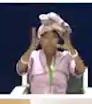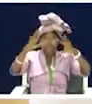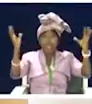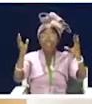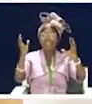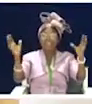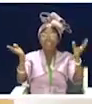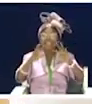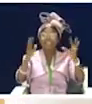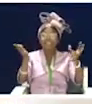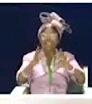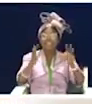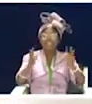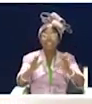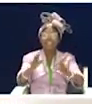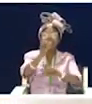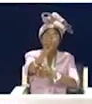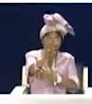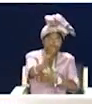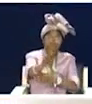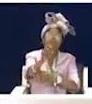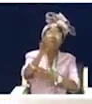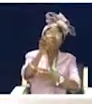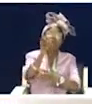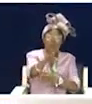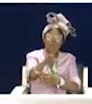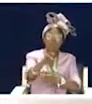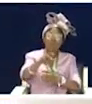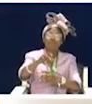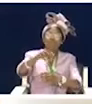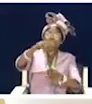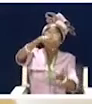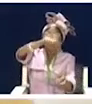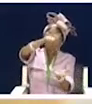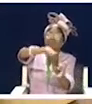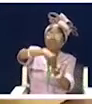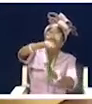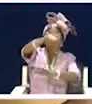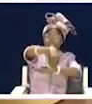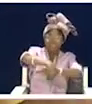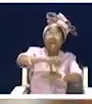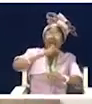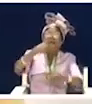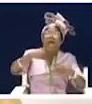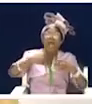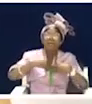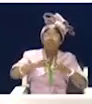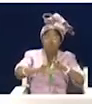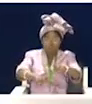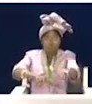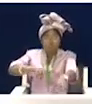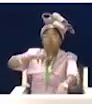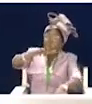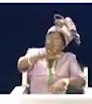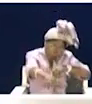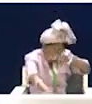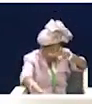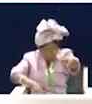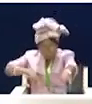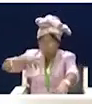11, 12 midnight, I had to walk 3 hours from the forest to the